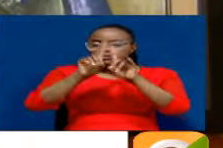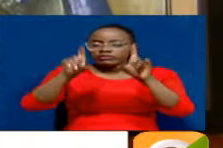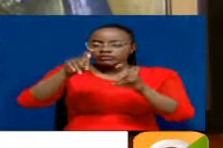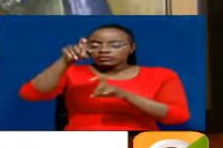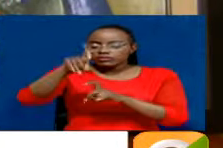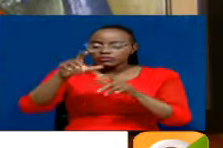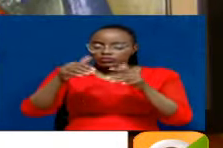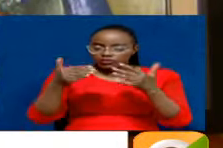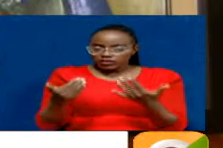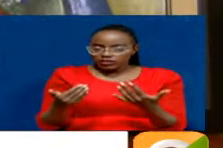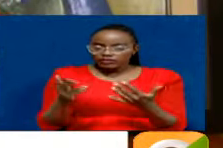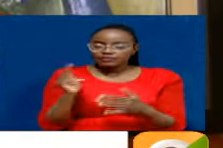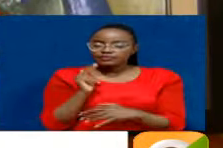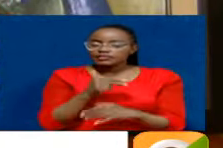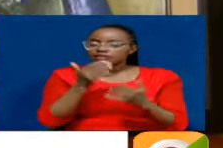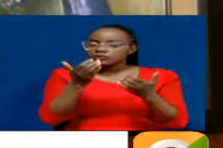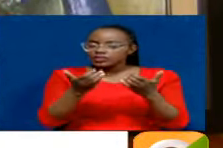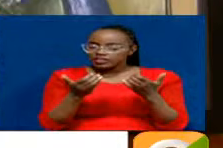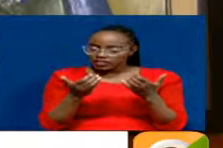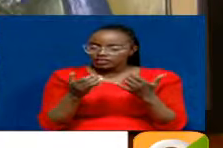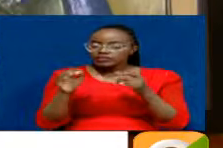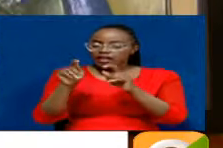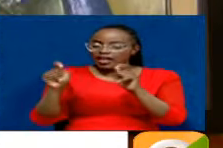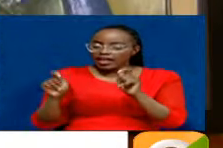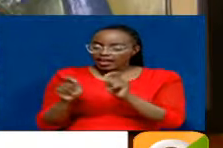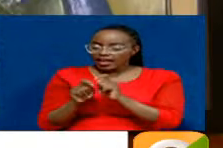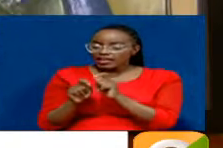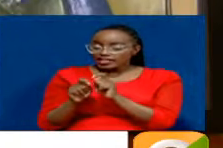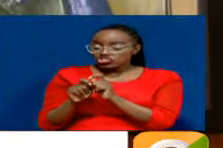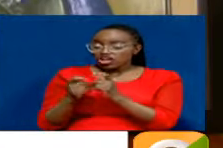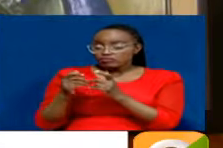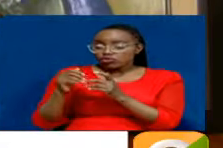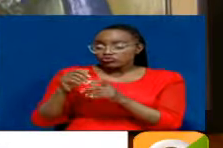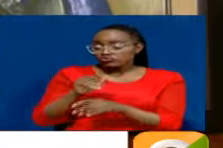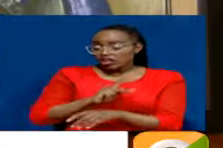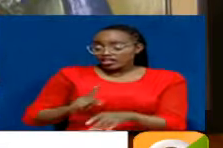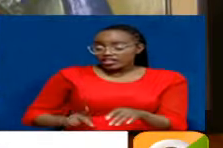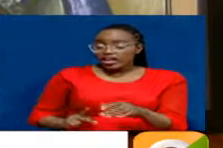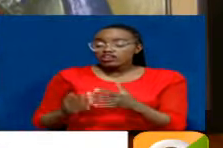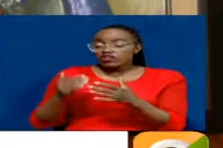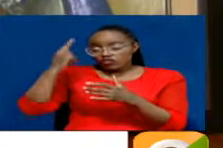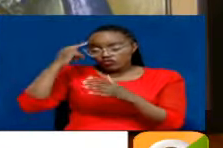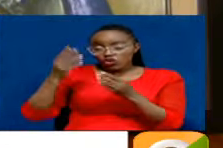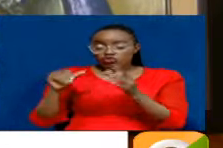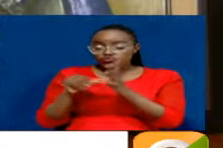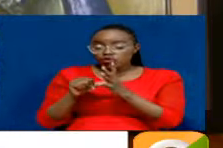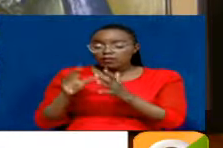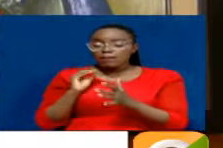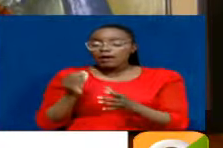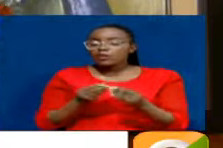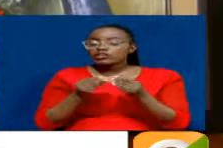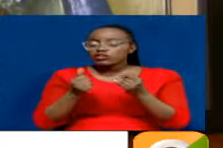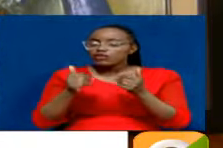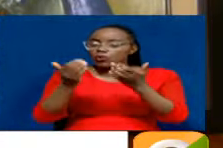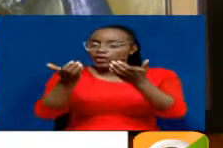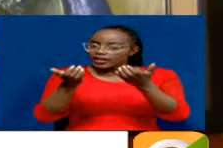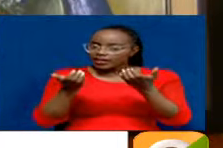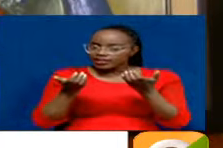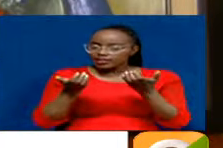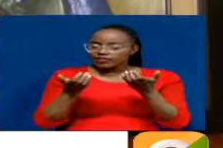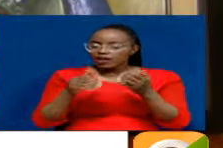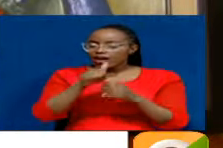should be, do we need our ethnic kingpin in order for our problem to be solved? Do we